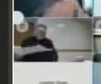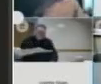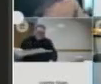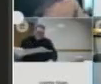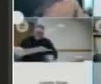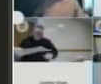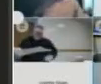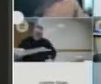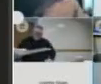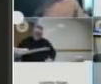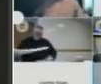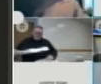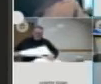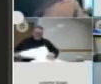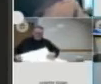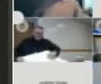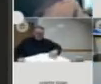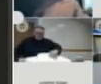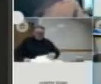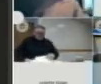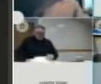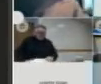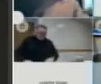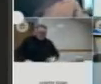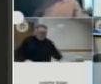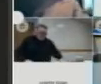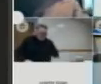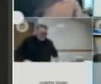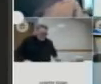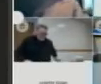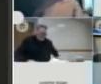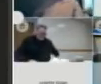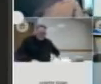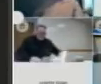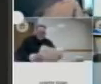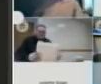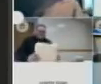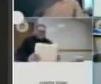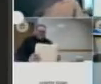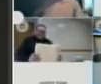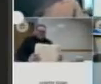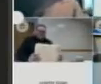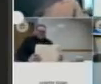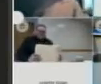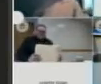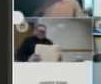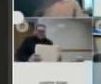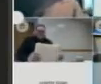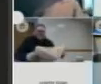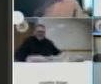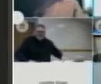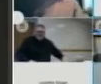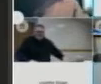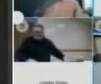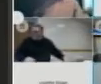to limit comments. I know we've received a lot of comments on both sides, written